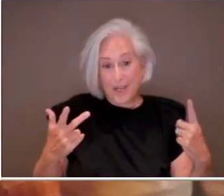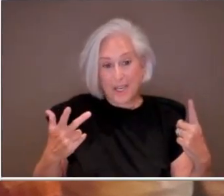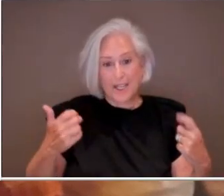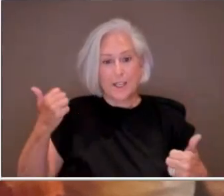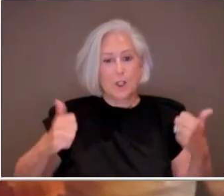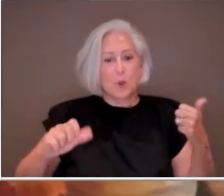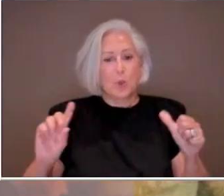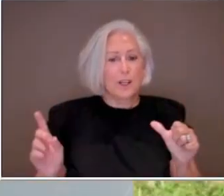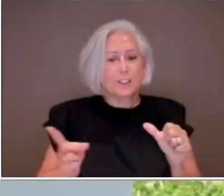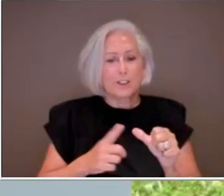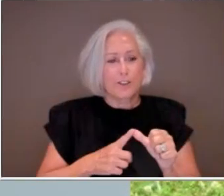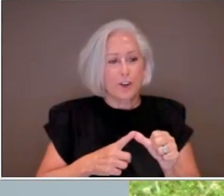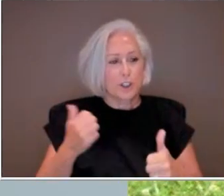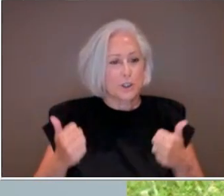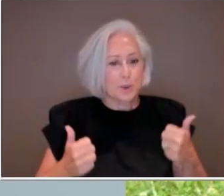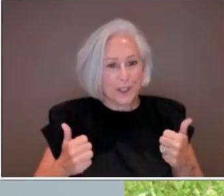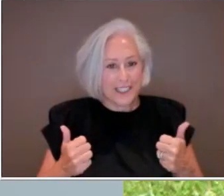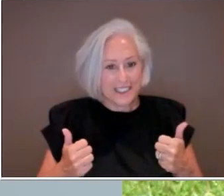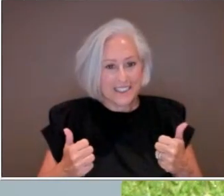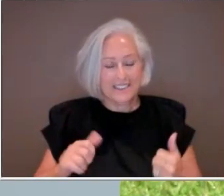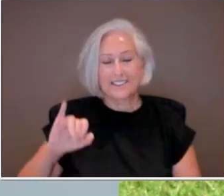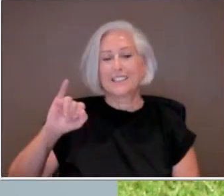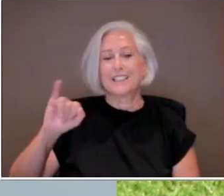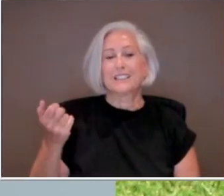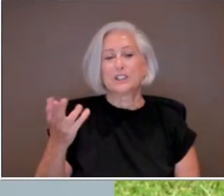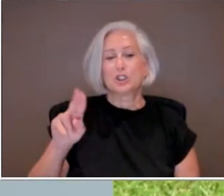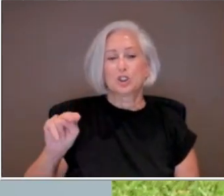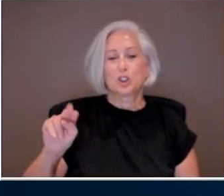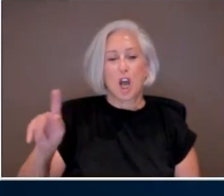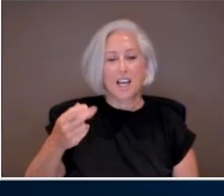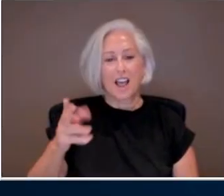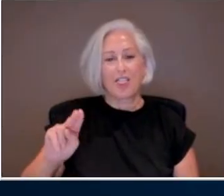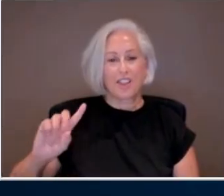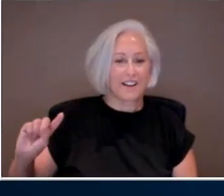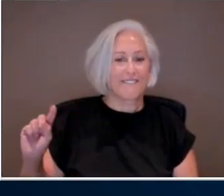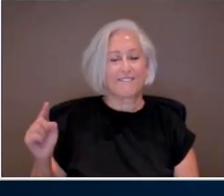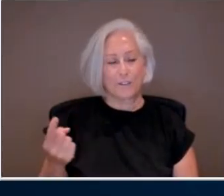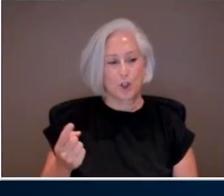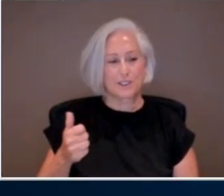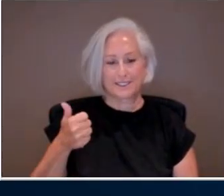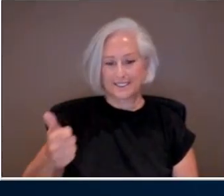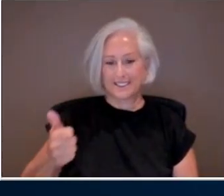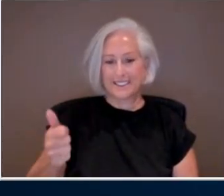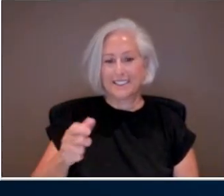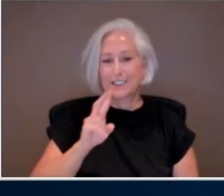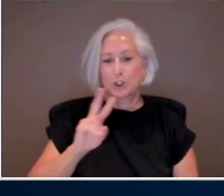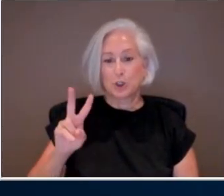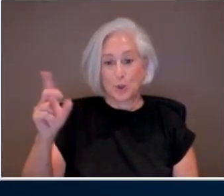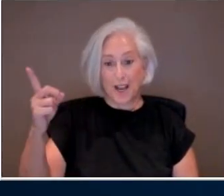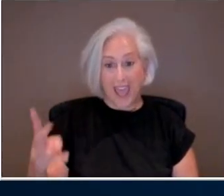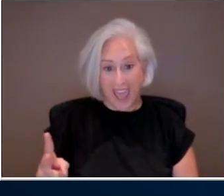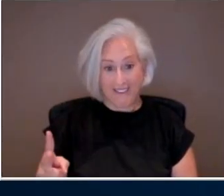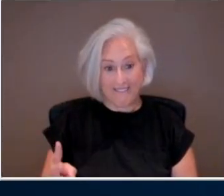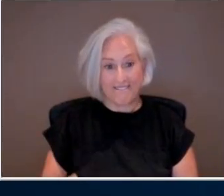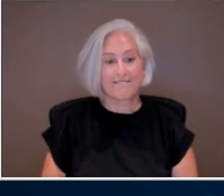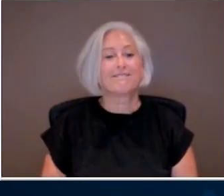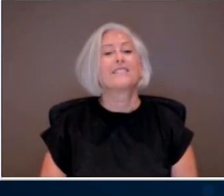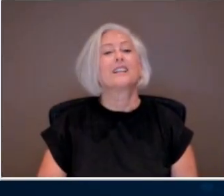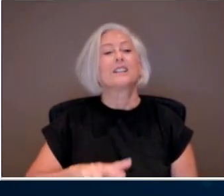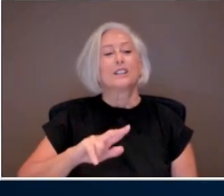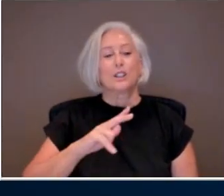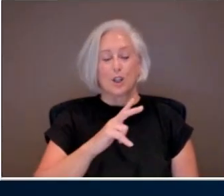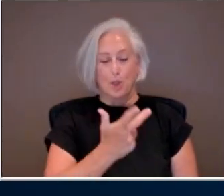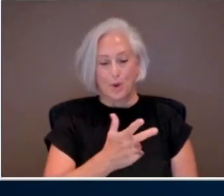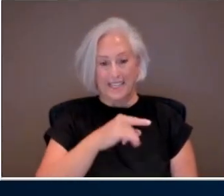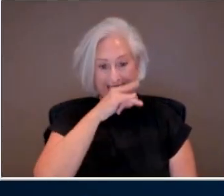single kiddo? No, Jonathan was born first, Okay. and when he was 2.5, the triplets were born. And is one of those triplets the NFL